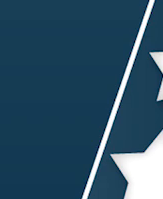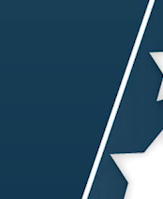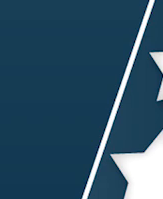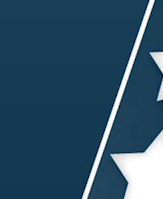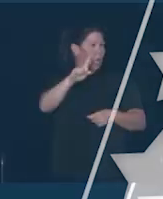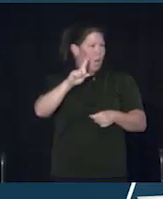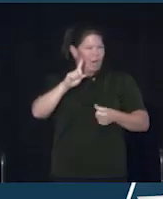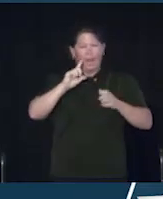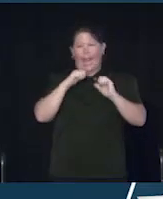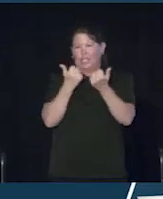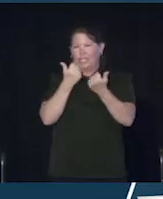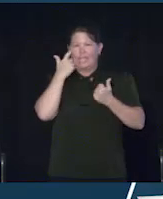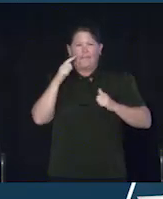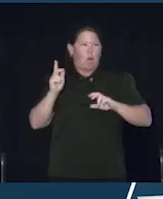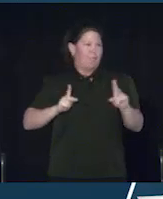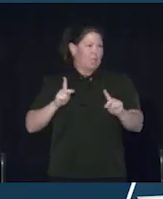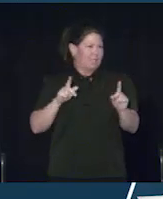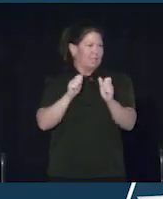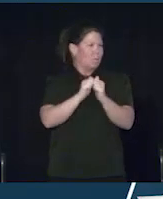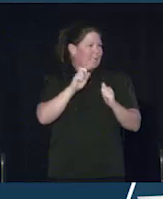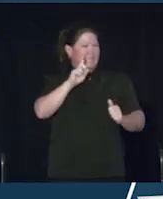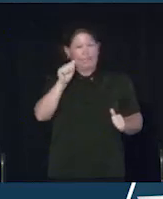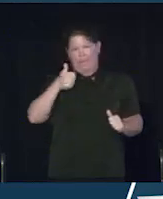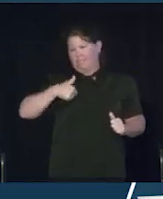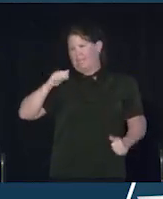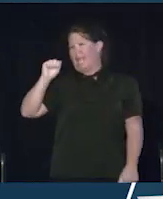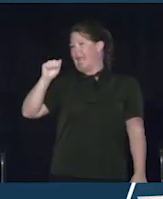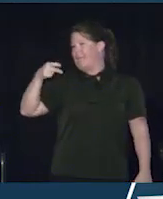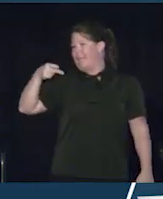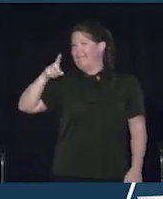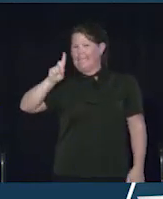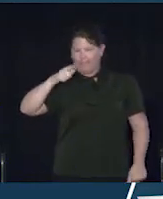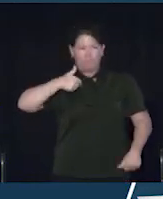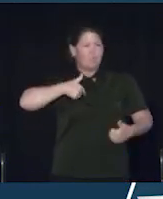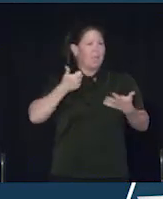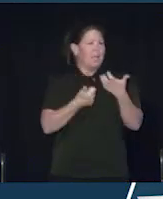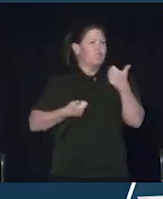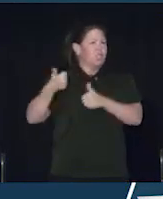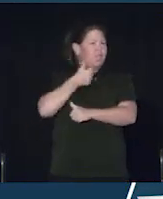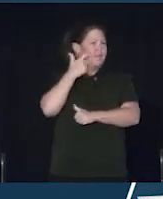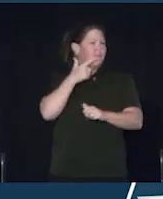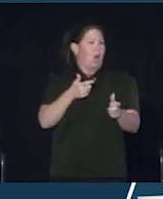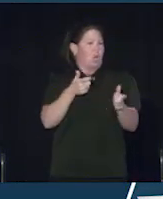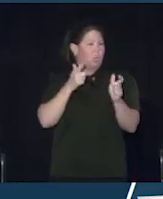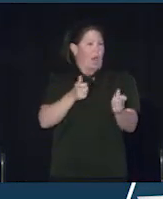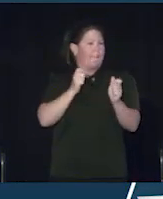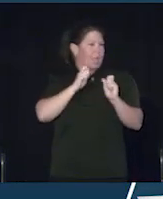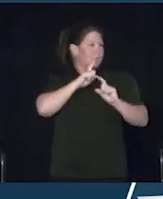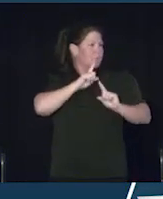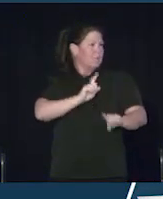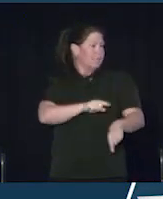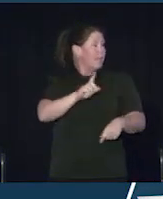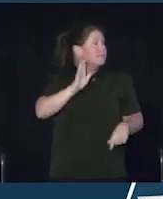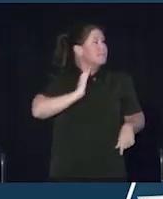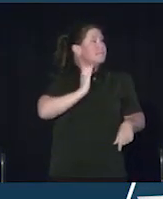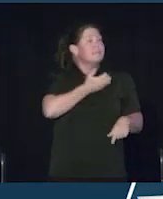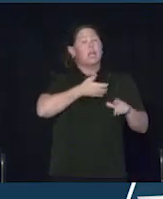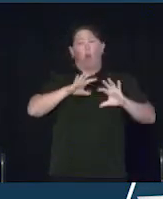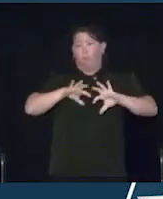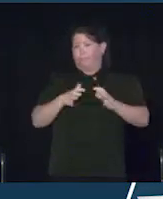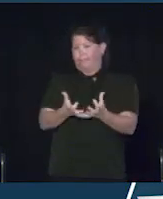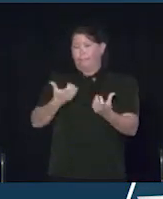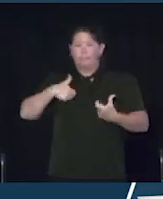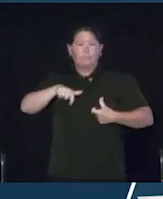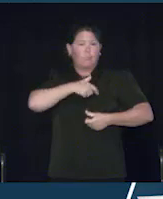with Disabilities. I am the Chief of Rapid Response. In our bureau, we oversee